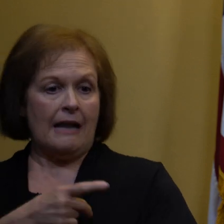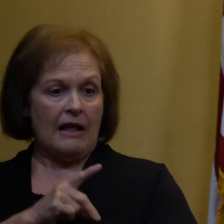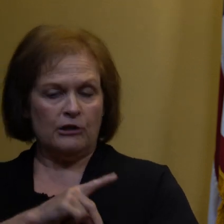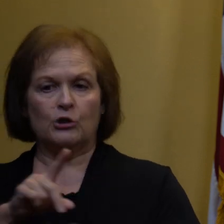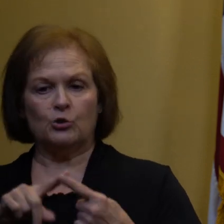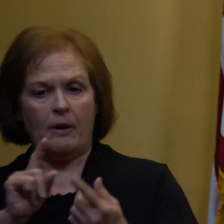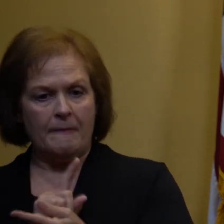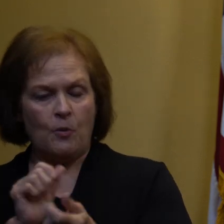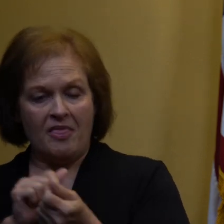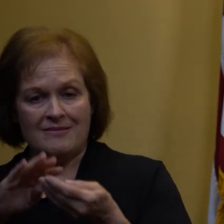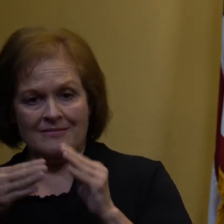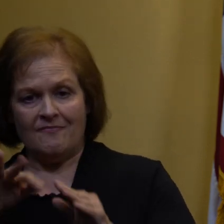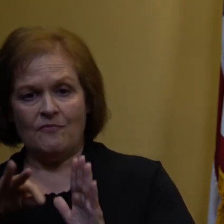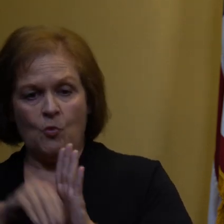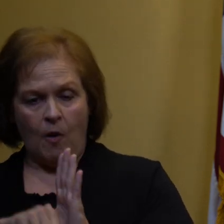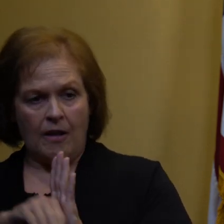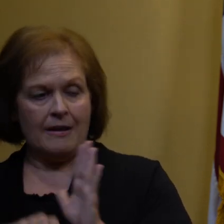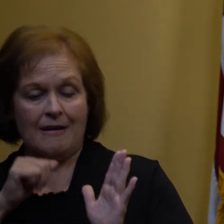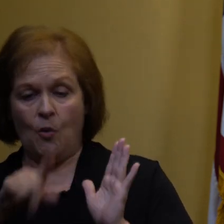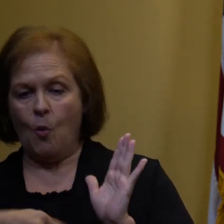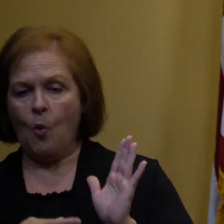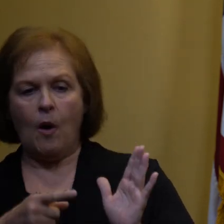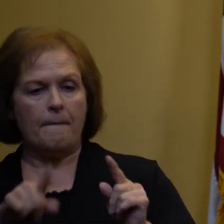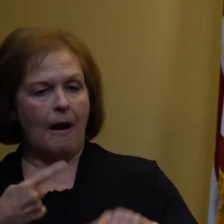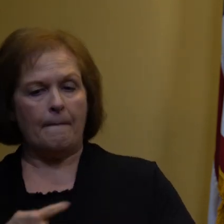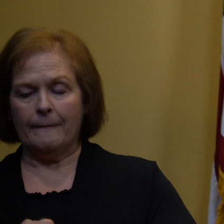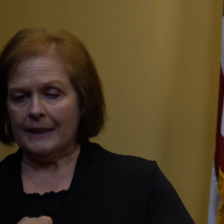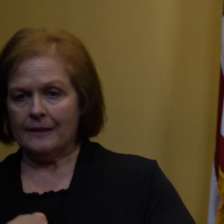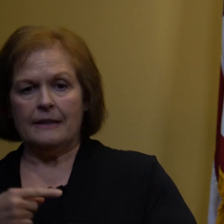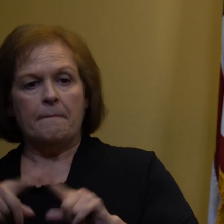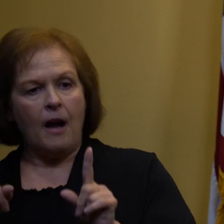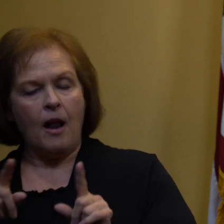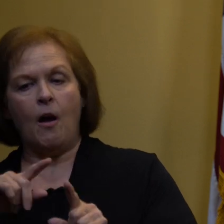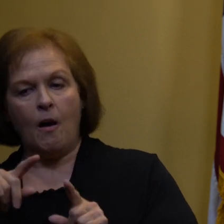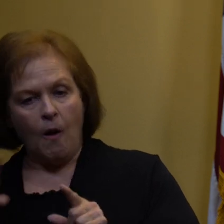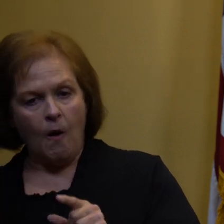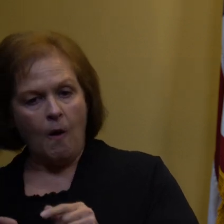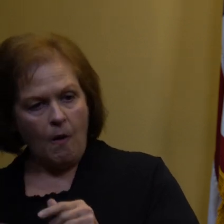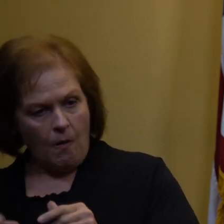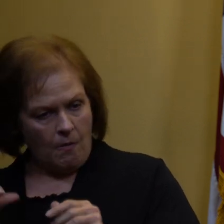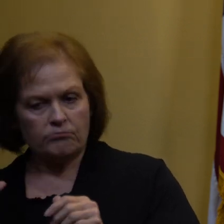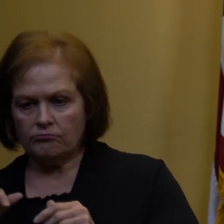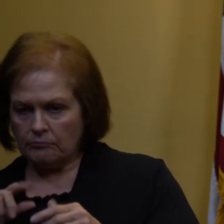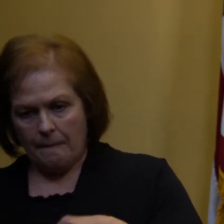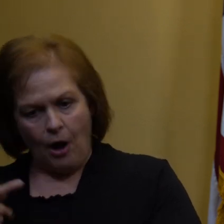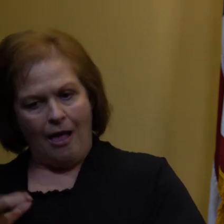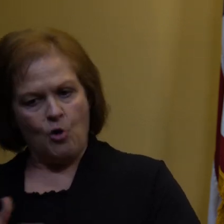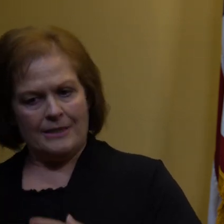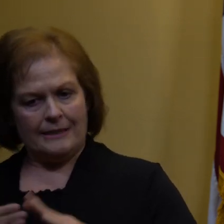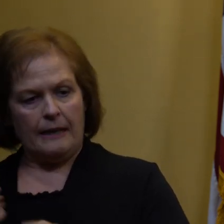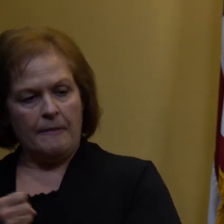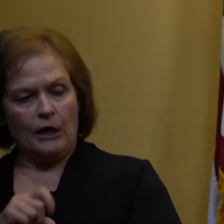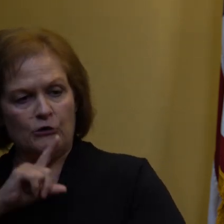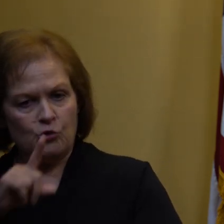to meet with the city of New Orleans, not about LaToya Cantrell, all about the city of New Orleans, and making